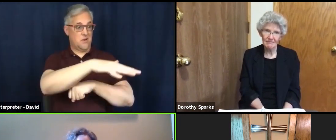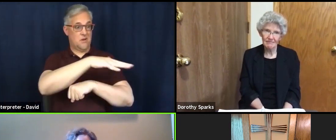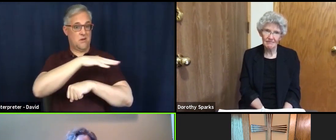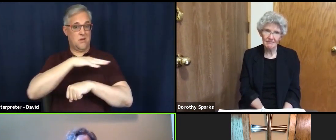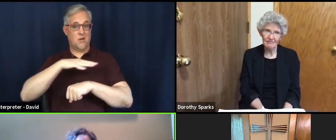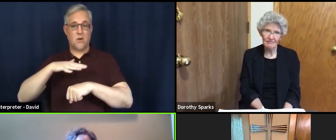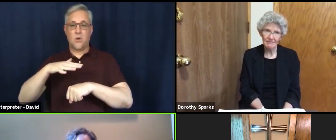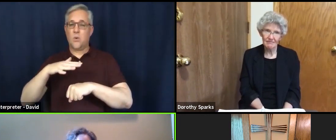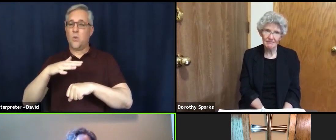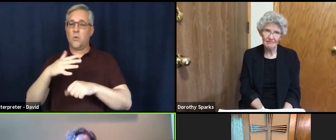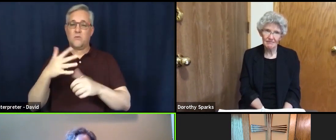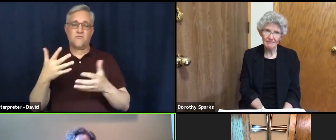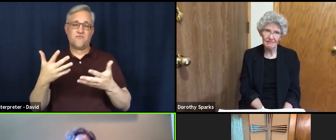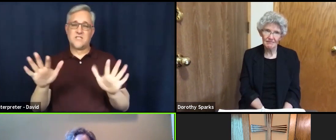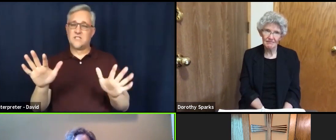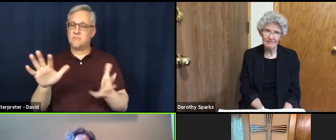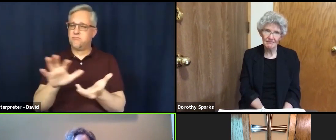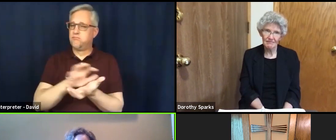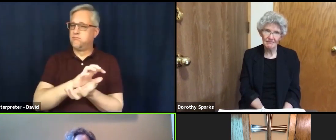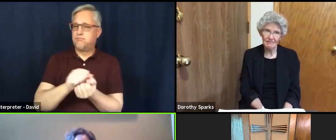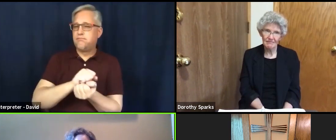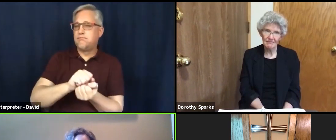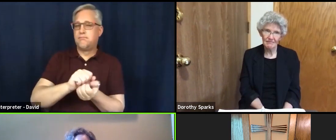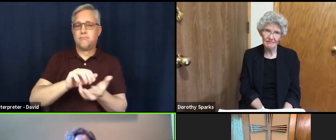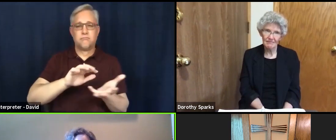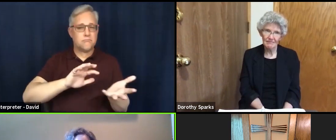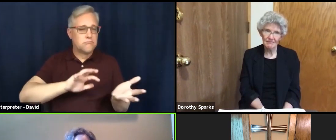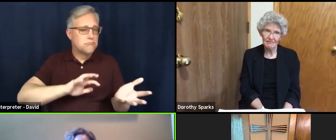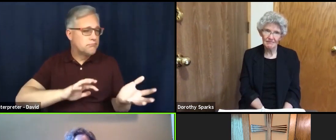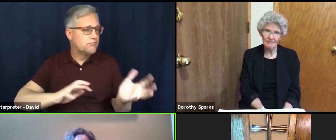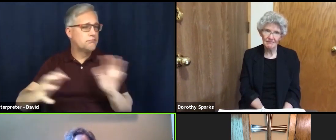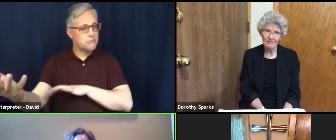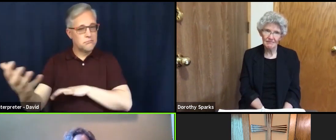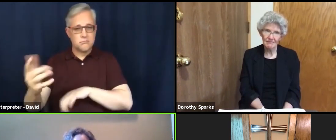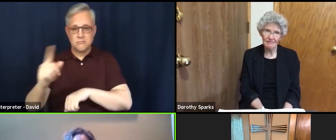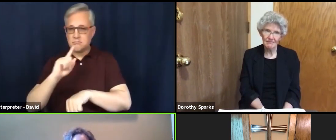torn up. There's so much destruction.